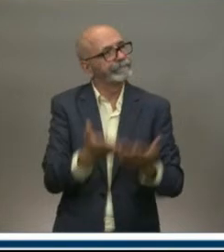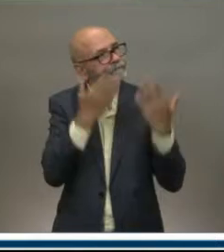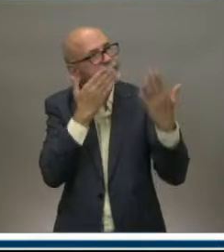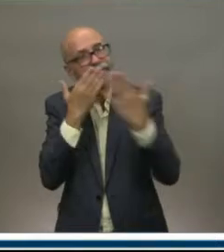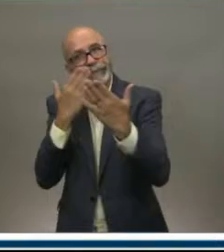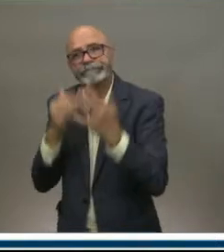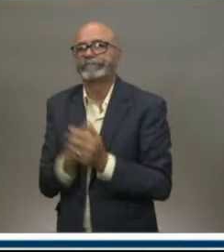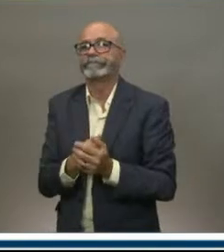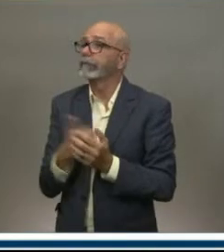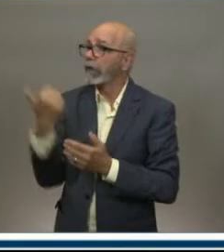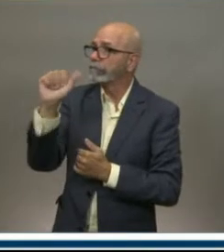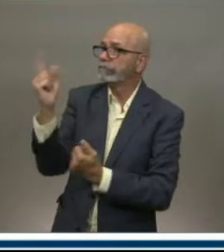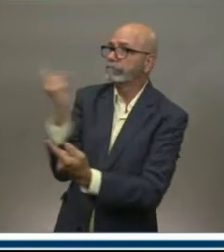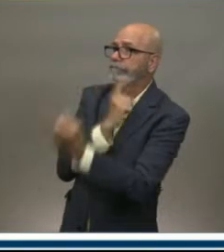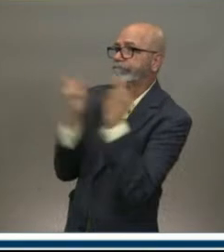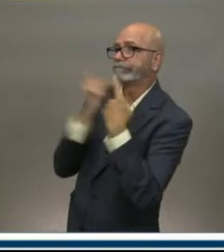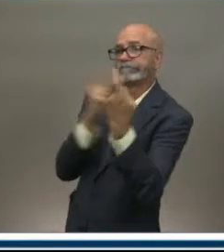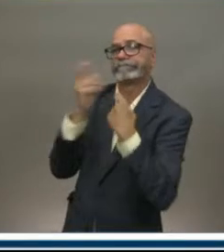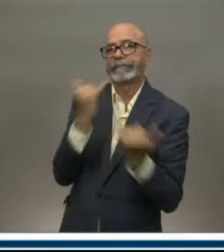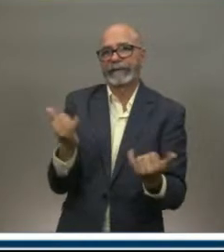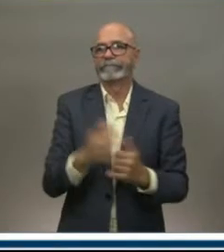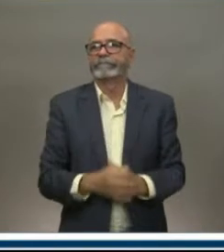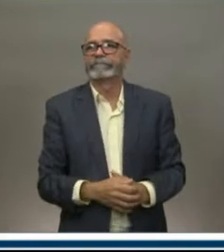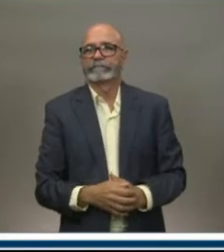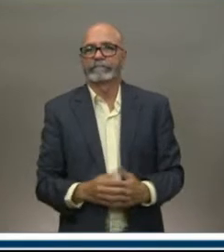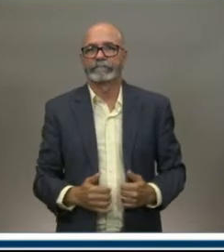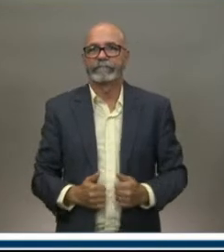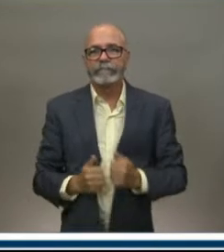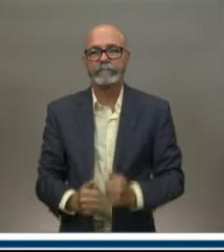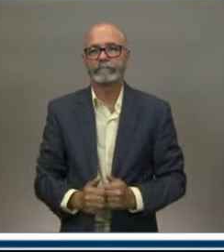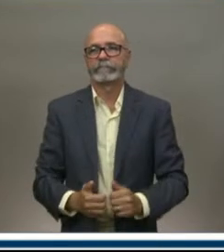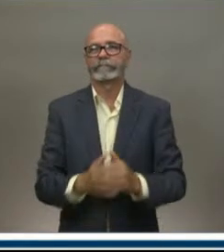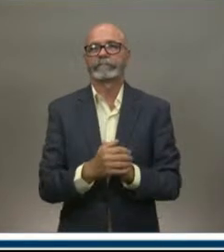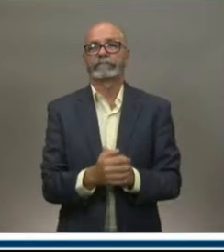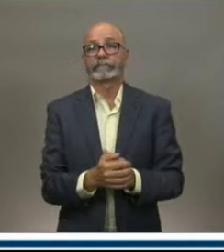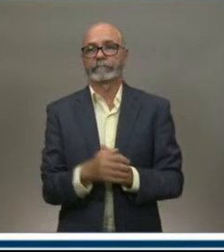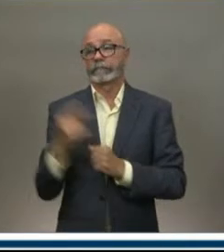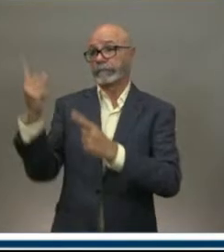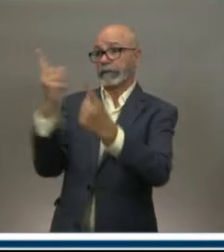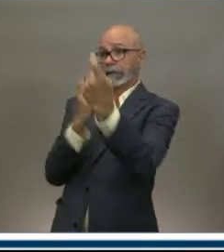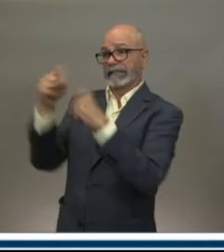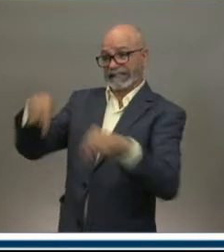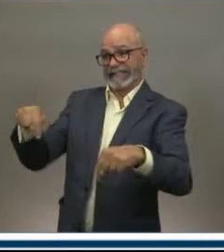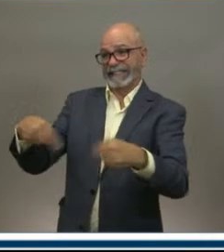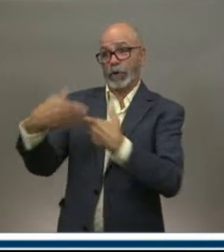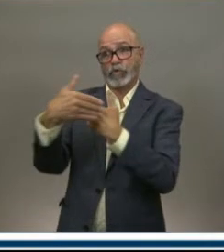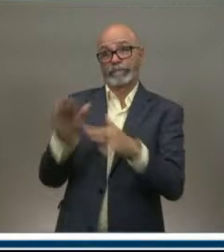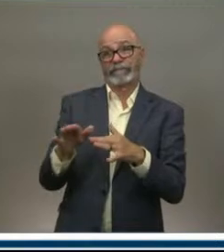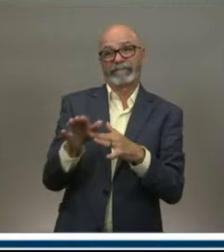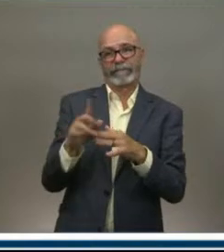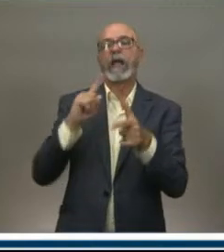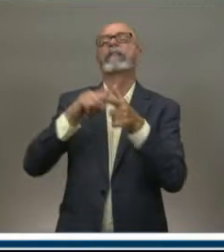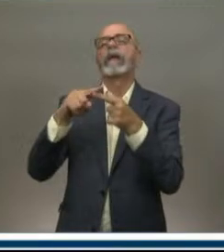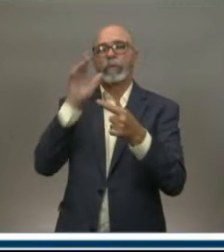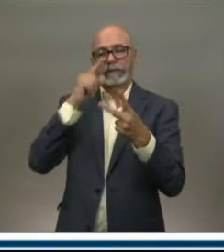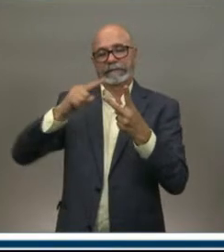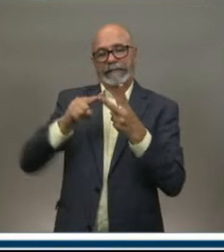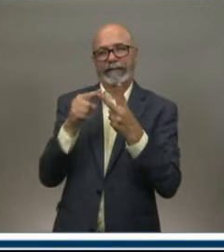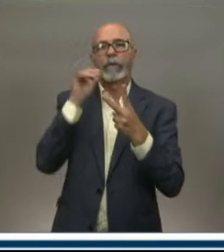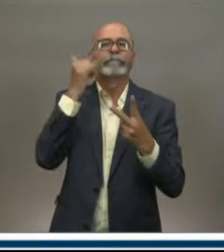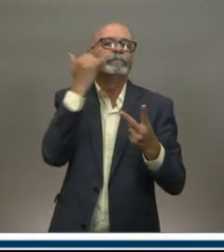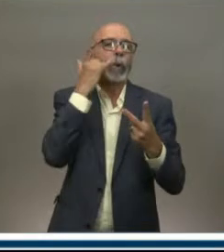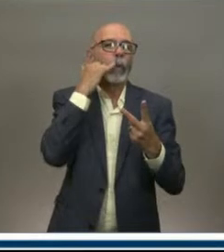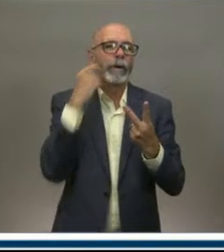questions now. Thanks, Minister. Again, just a reminder, we'll take media questions from the room first, and then we'll go to the phone lines. You will each get one question and one